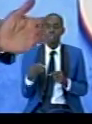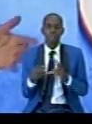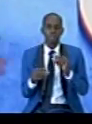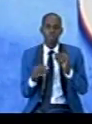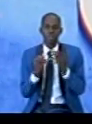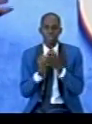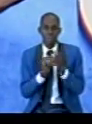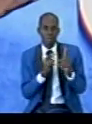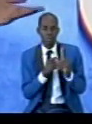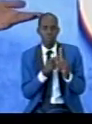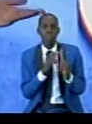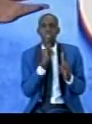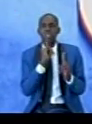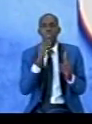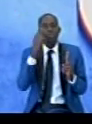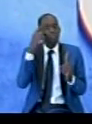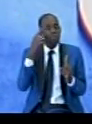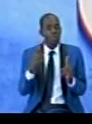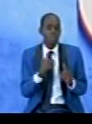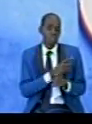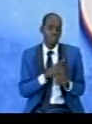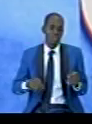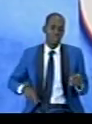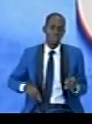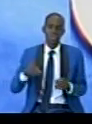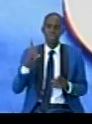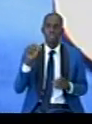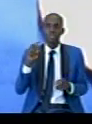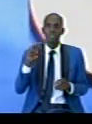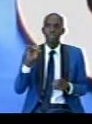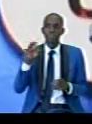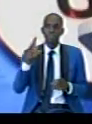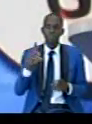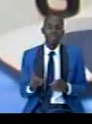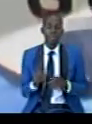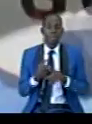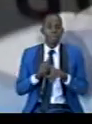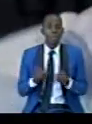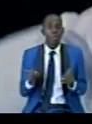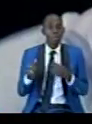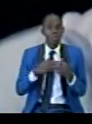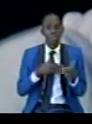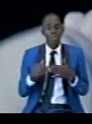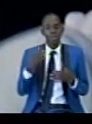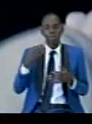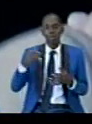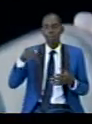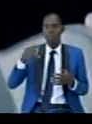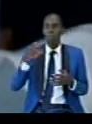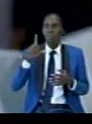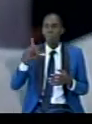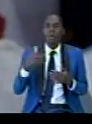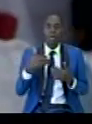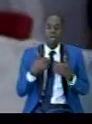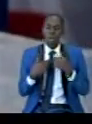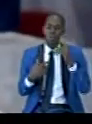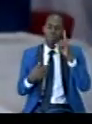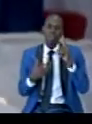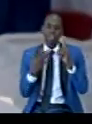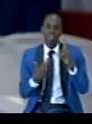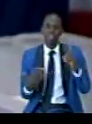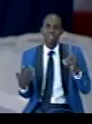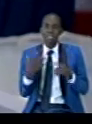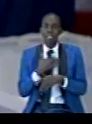land of Canaan, that was for Joshua. But in the case of Paul, he had the one thing. And you, that God